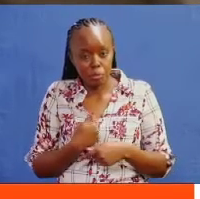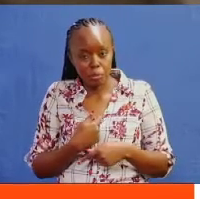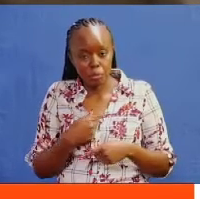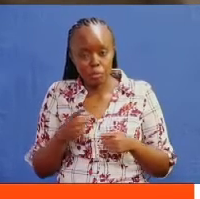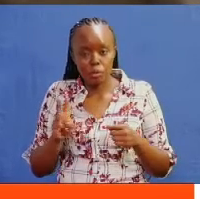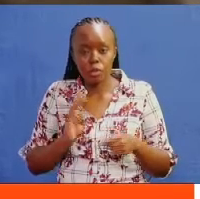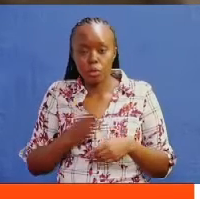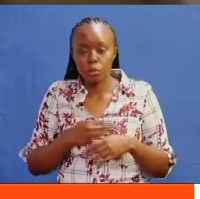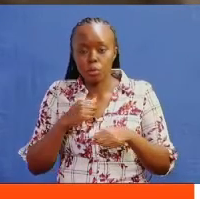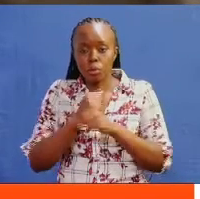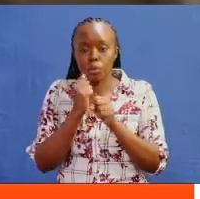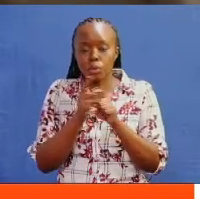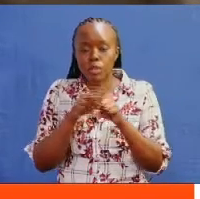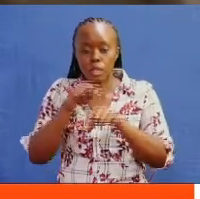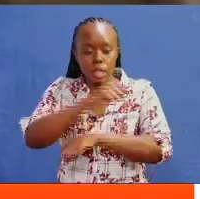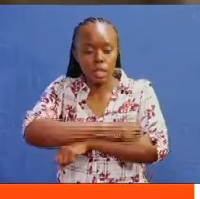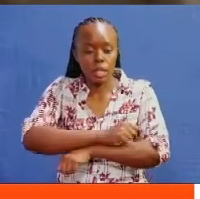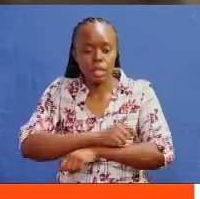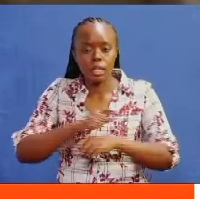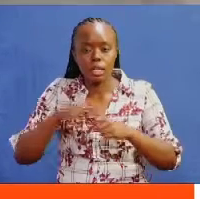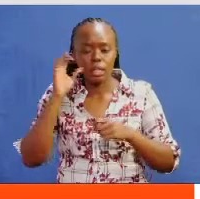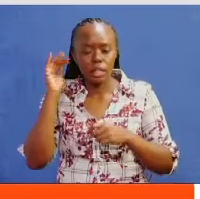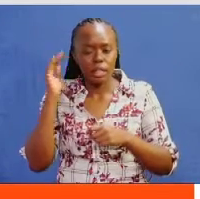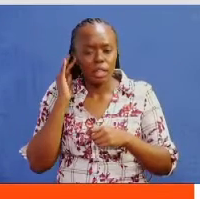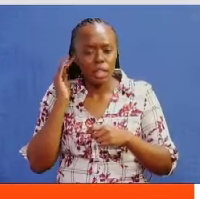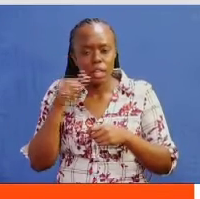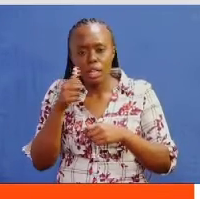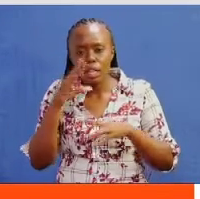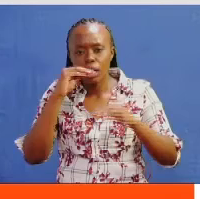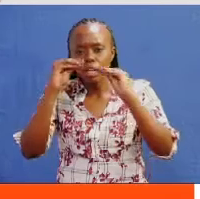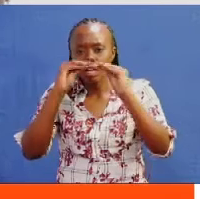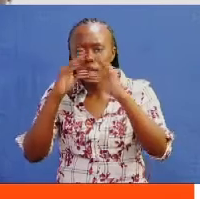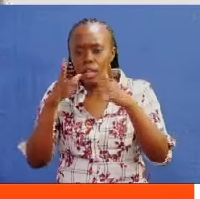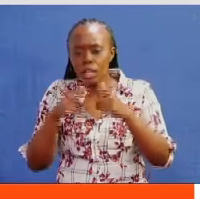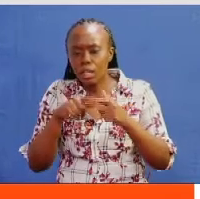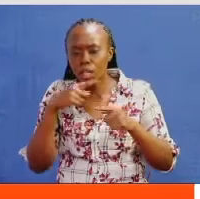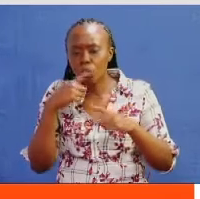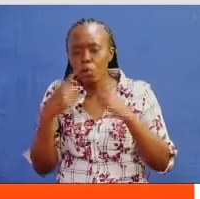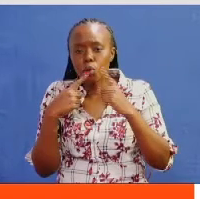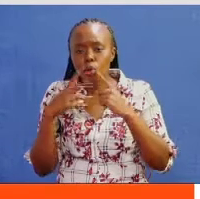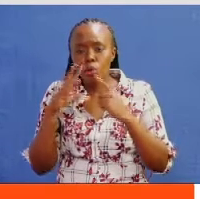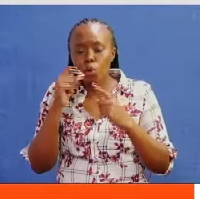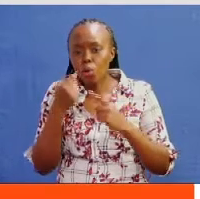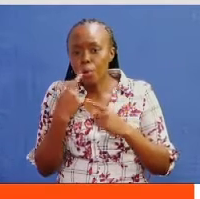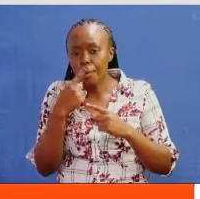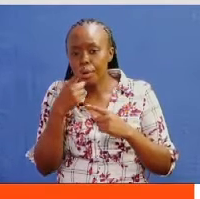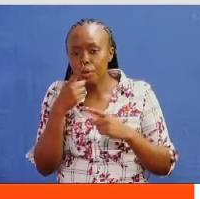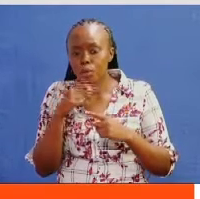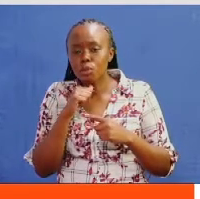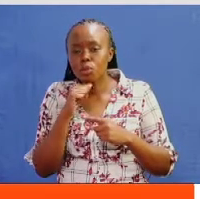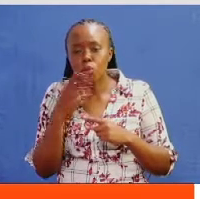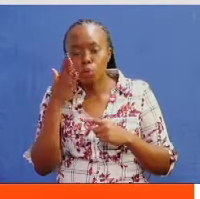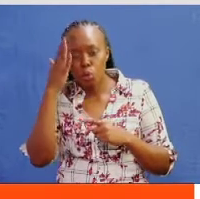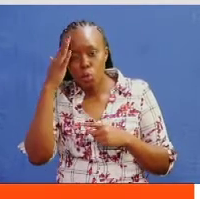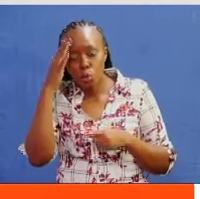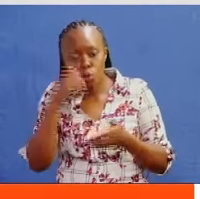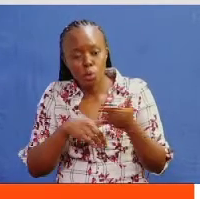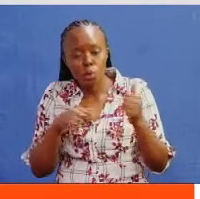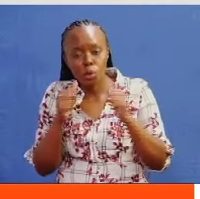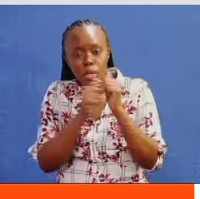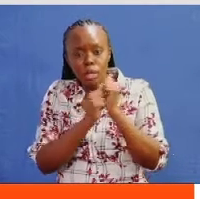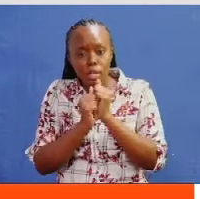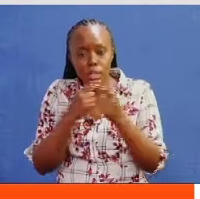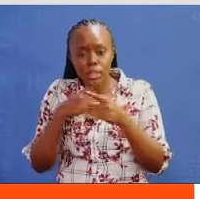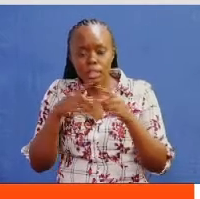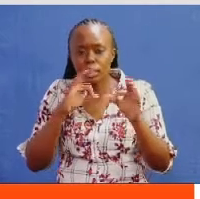work with schools and you'd hear teachers saying that they were told to go for the vaccine. You don't know what you're being vaccinated with, but you're told if you